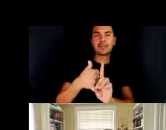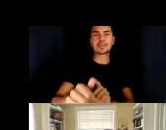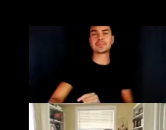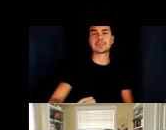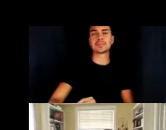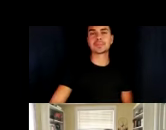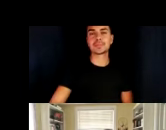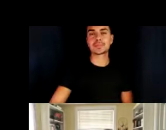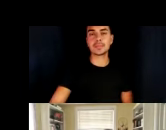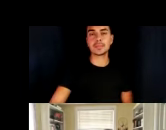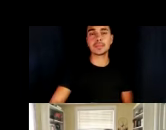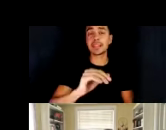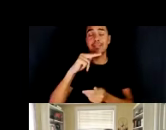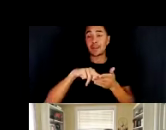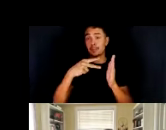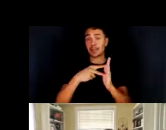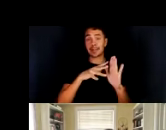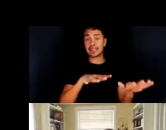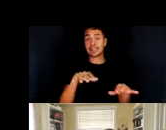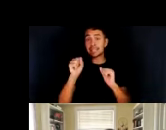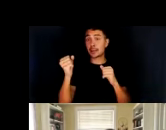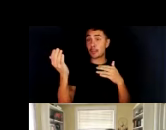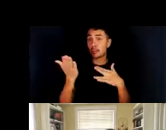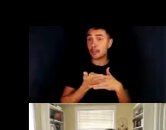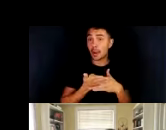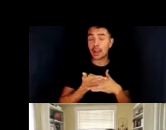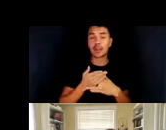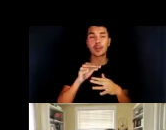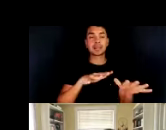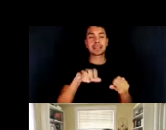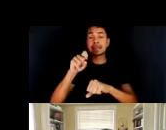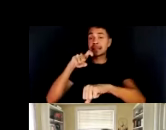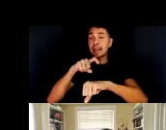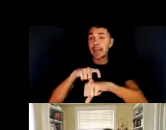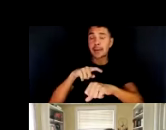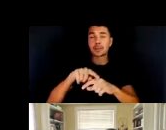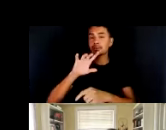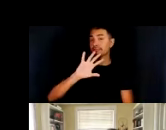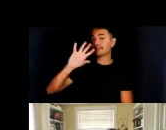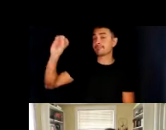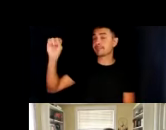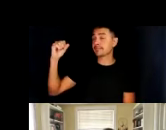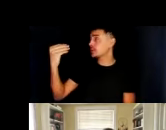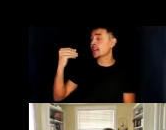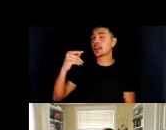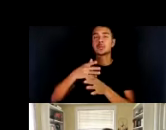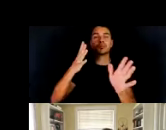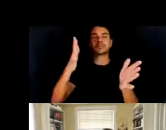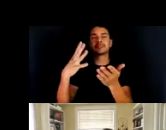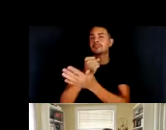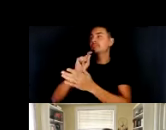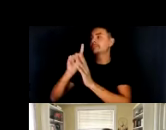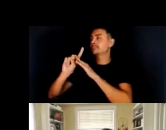that means taking a break and taking some time to go outside or get something to drink or just, get